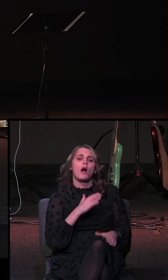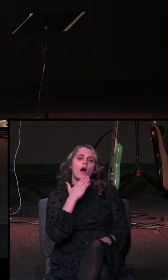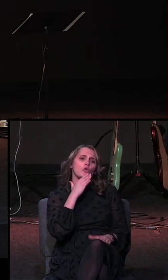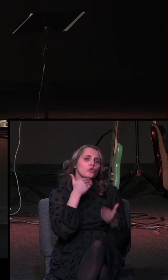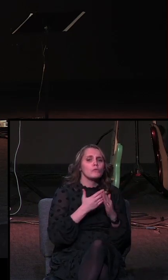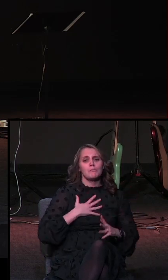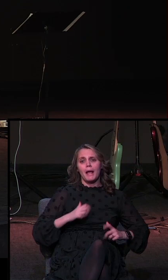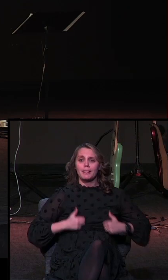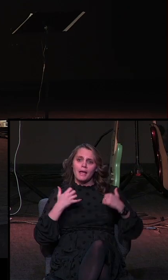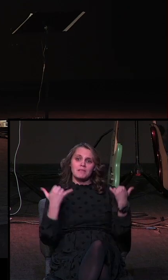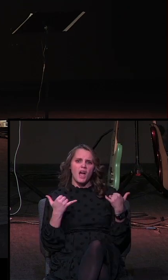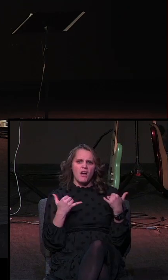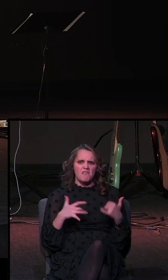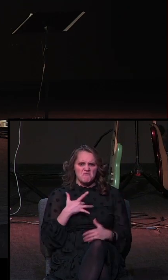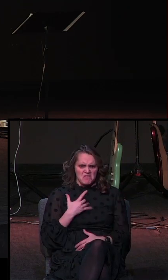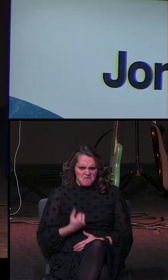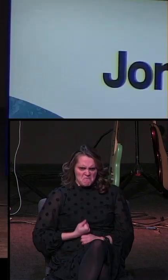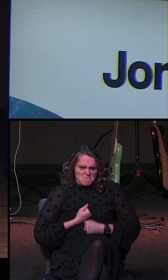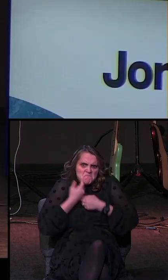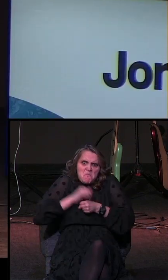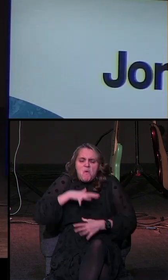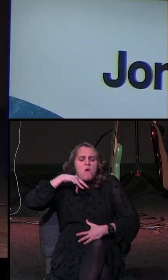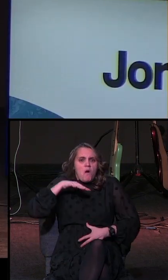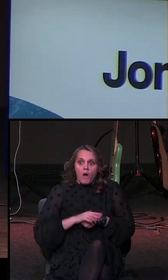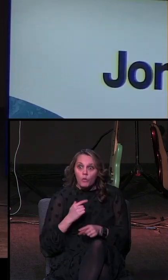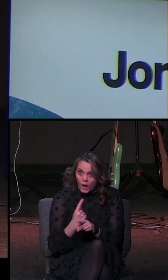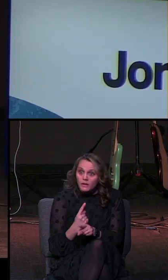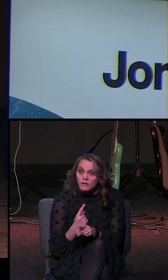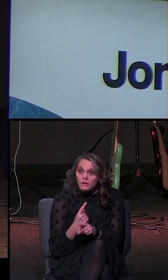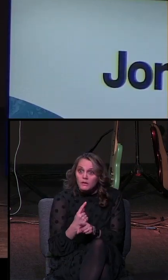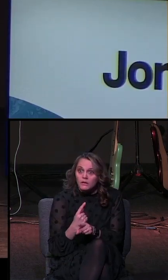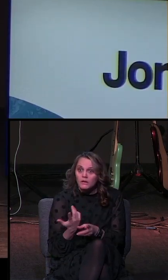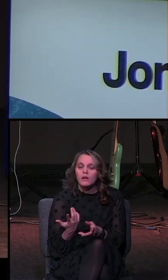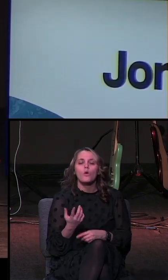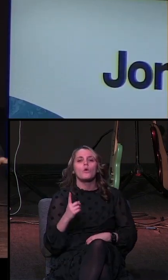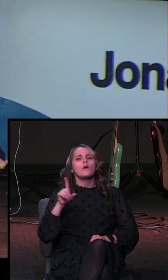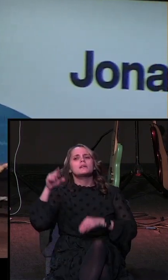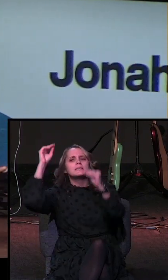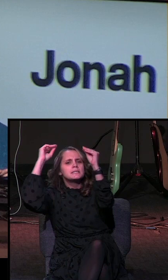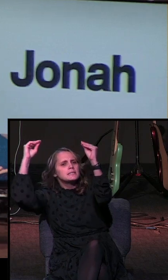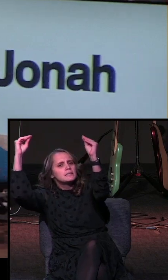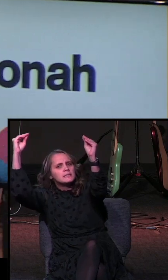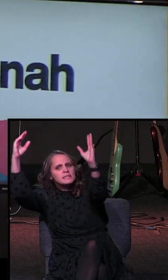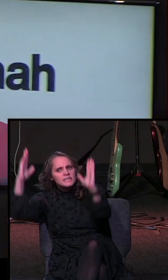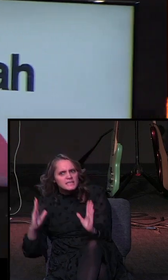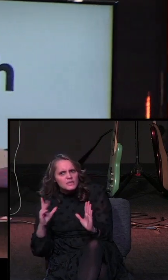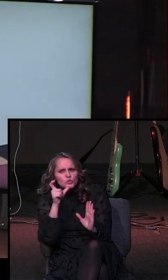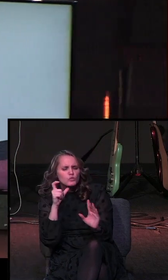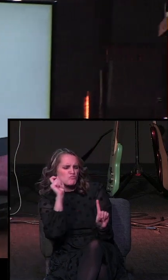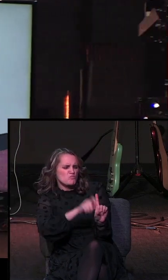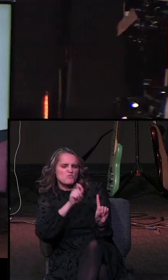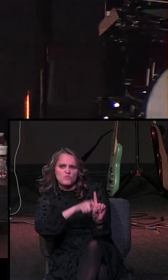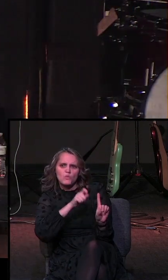person. Hurrah! Right? When that teacher who humiliated you, you find out they